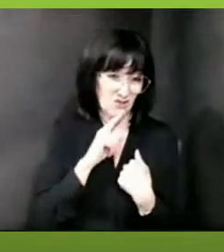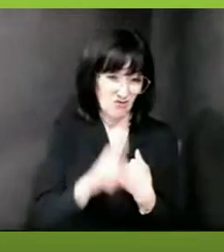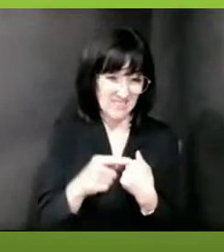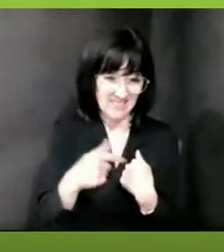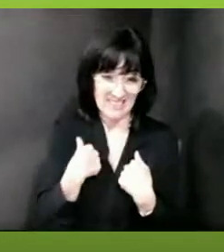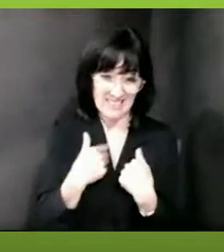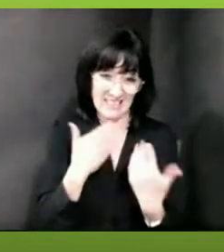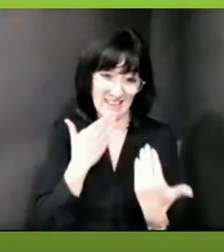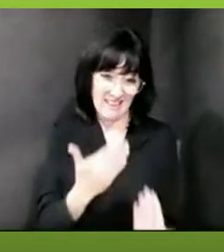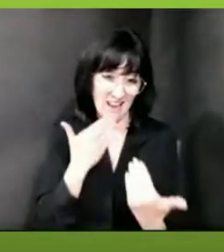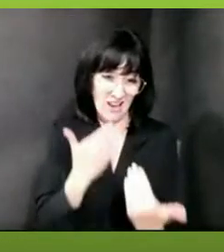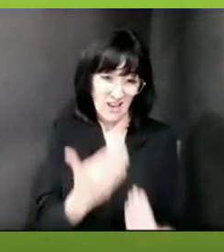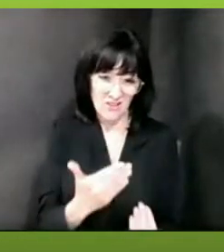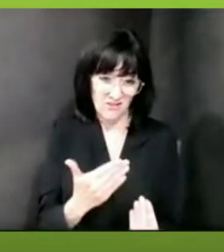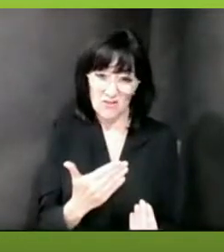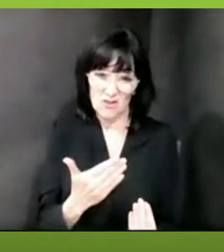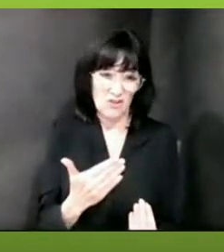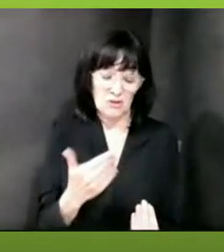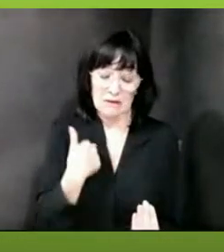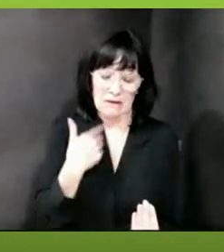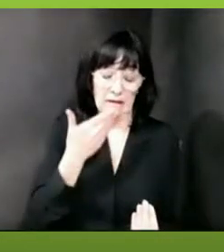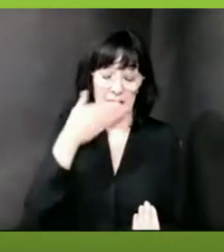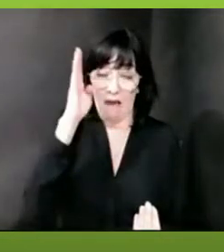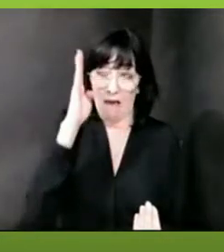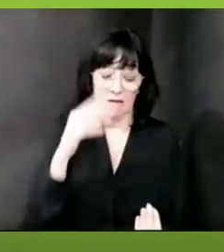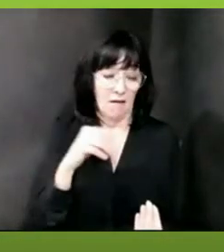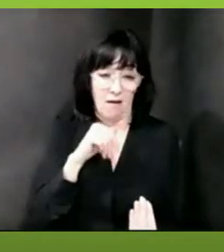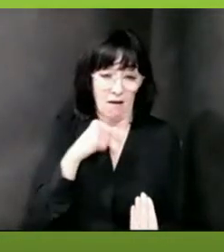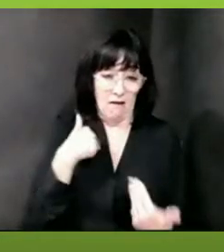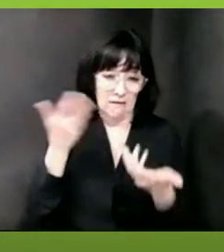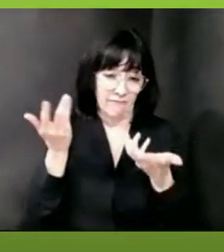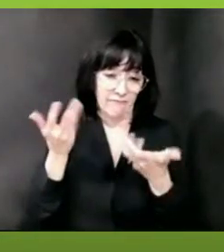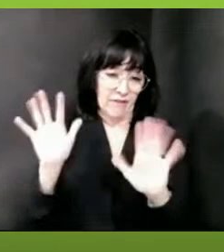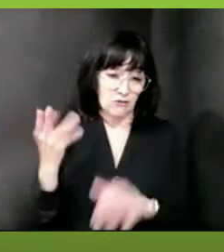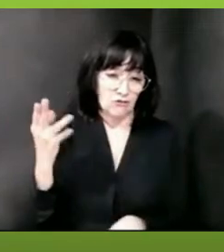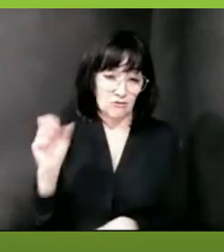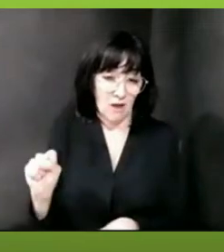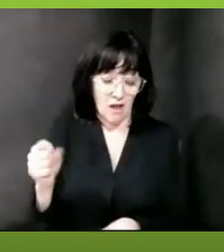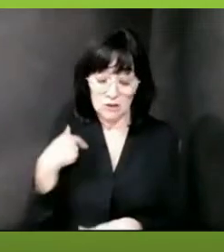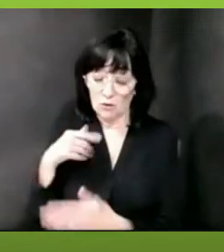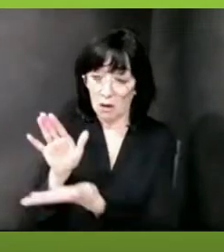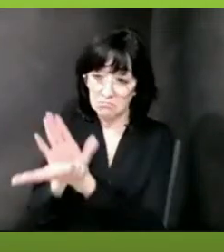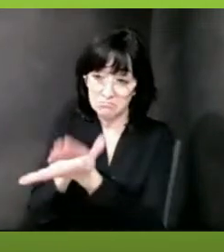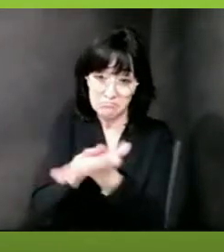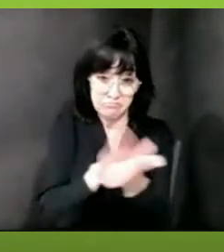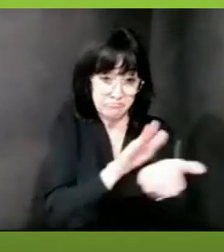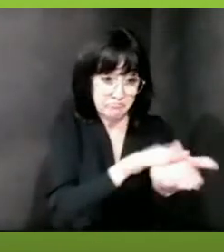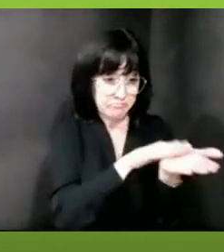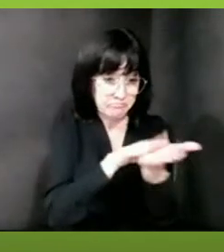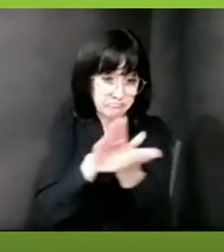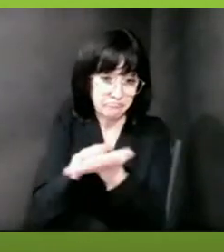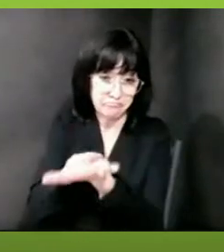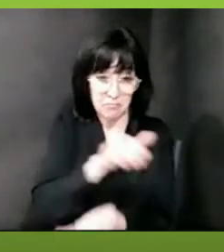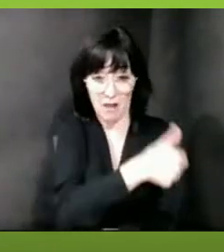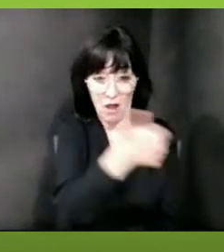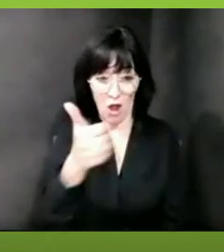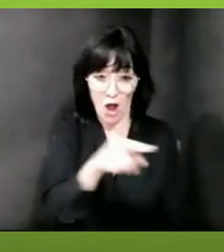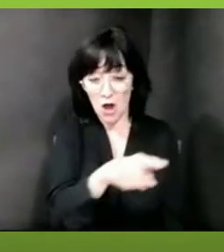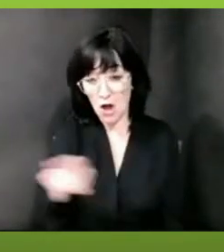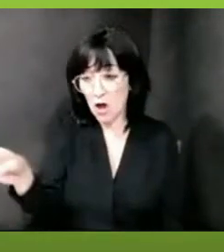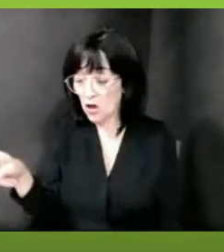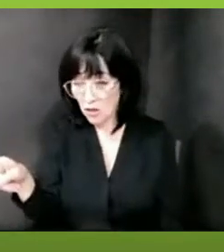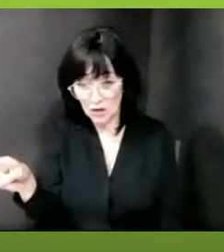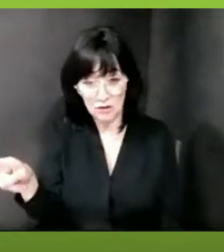a high schooler at the moment. I applaud everyone who's getting through that, and grades below that even more